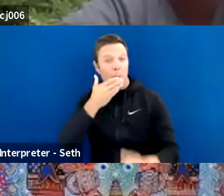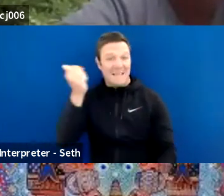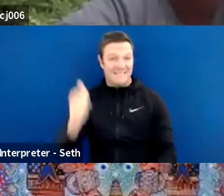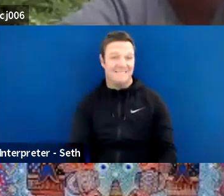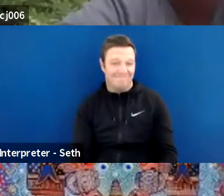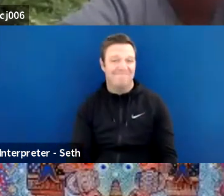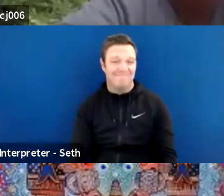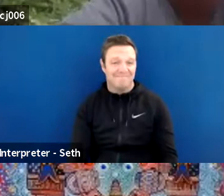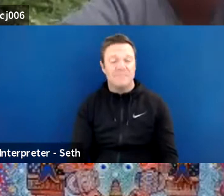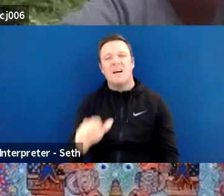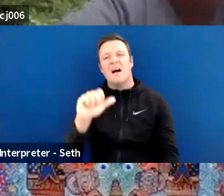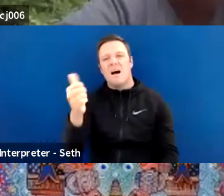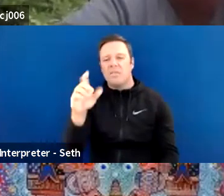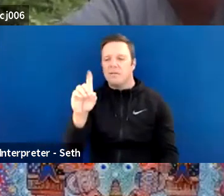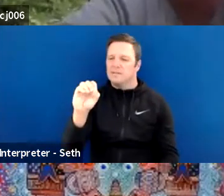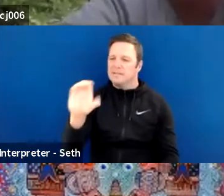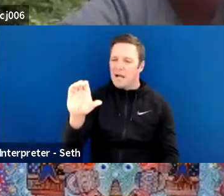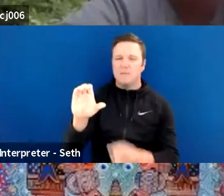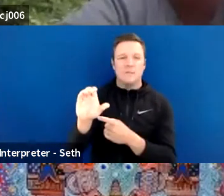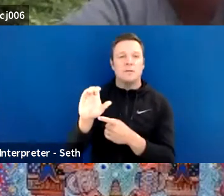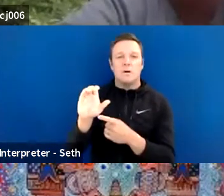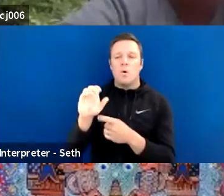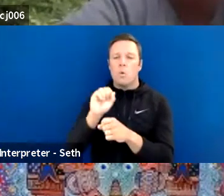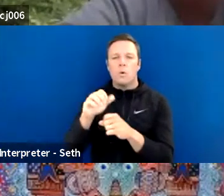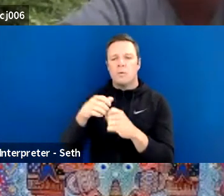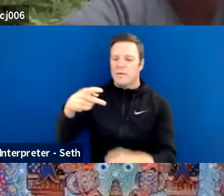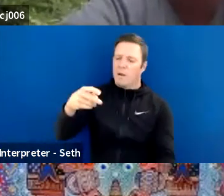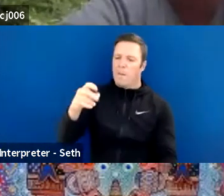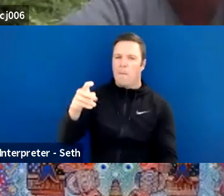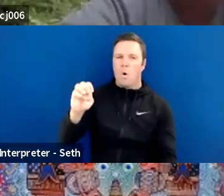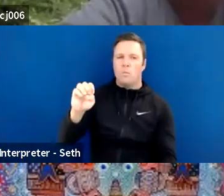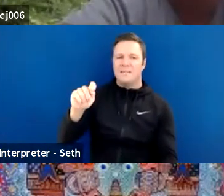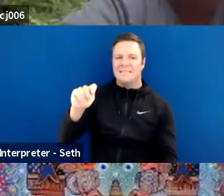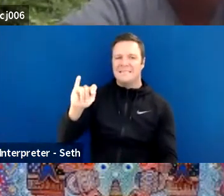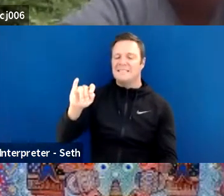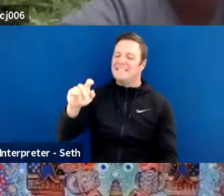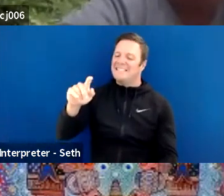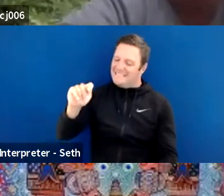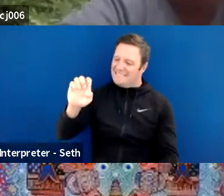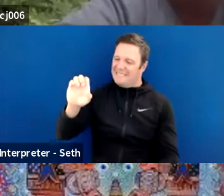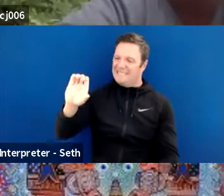documents, we are playing with something called Pope Tech. It's a